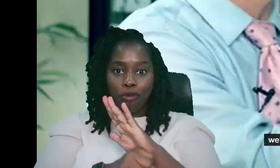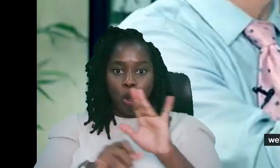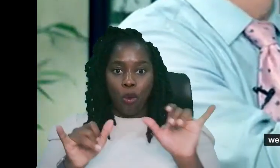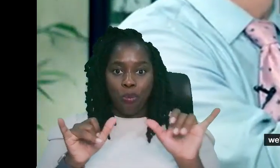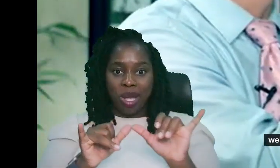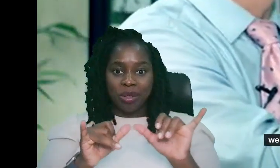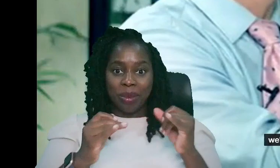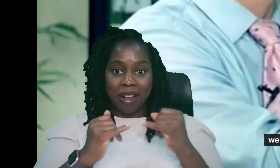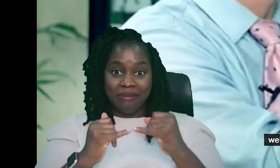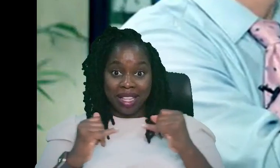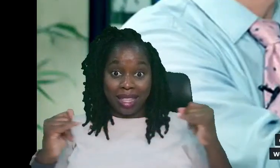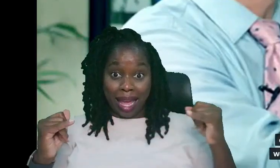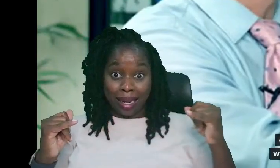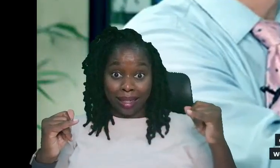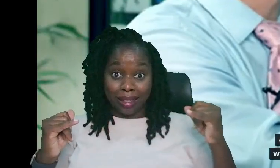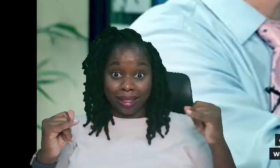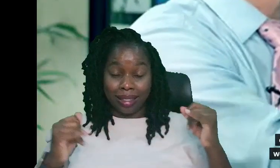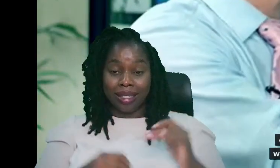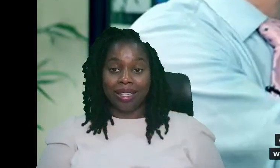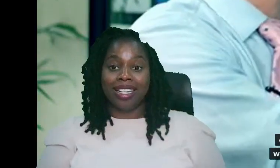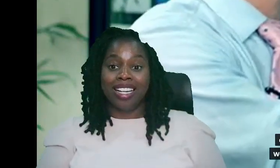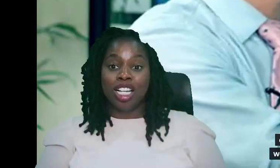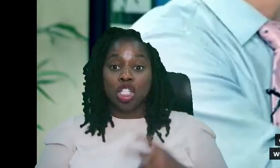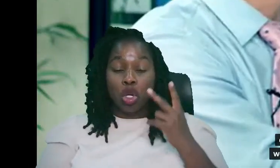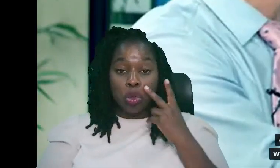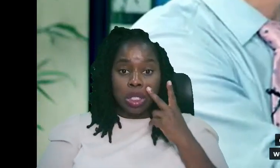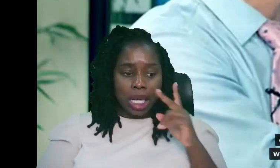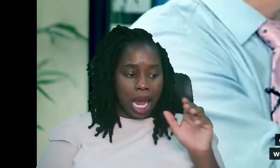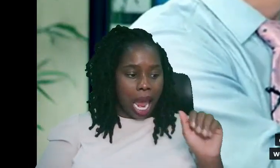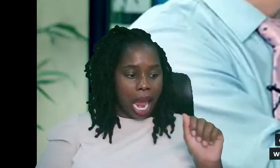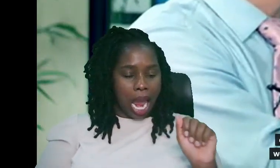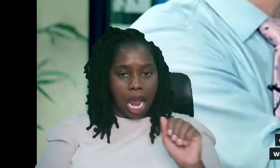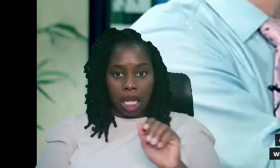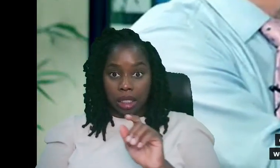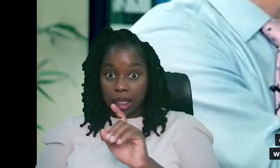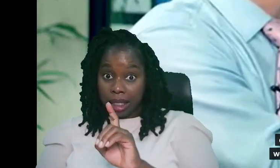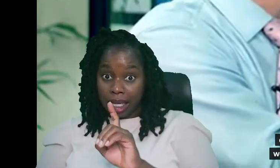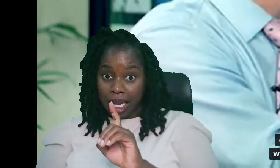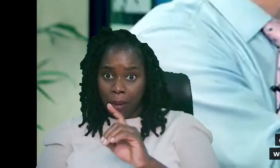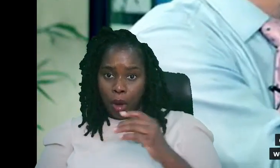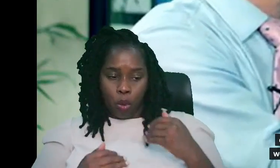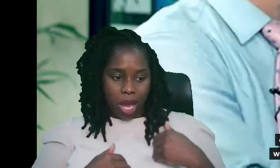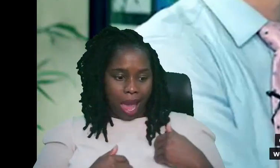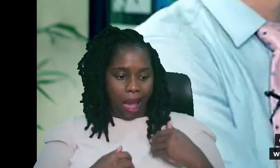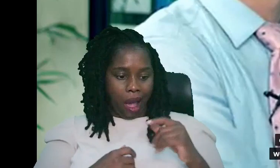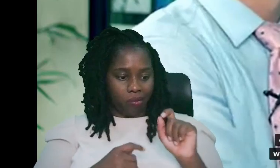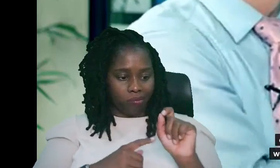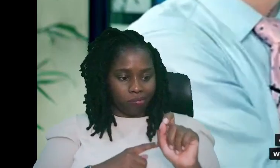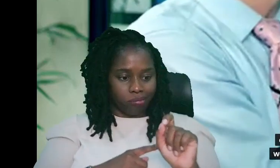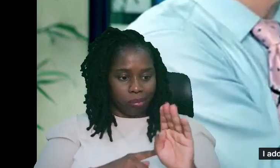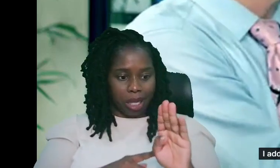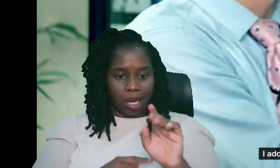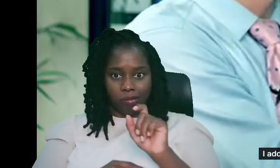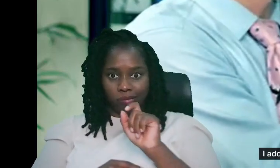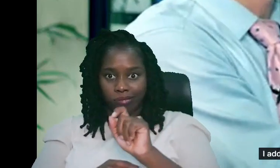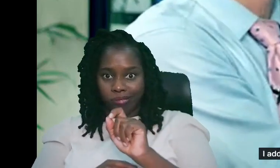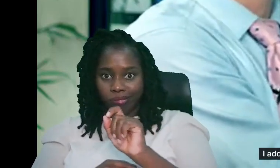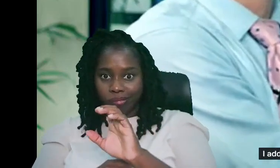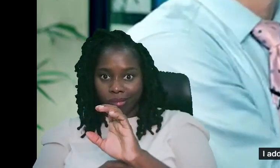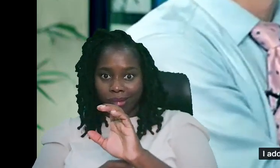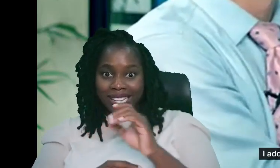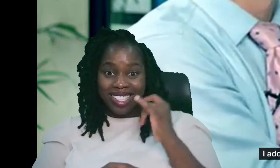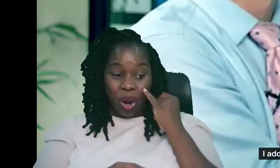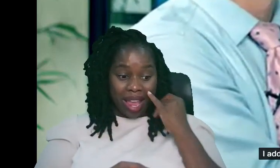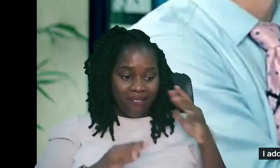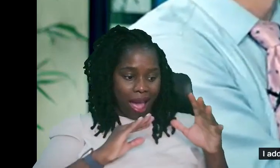that for a second. So in this example, we have from A to D, but we have checkpoints at B and C. So if I add